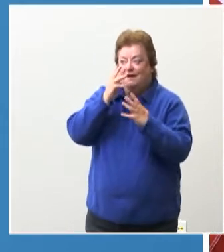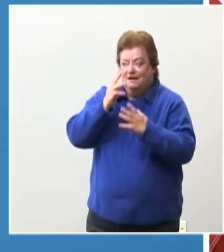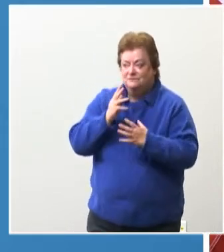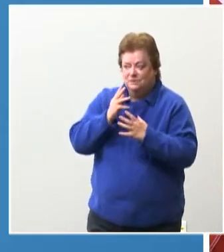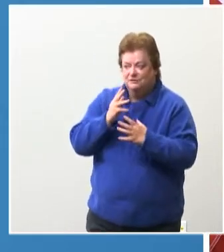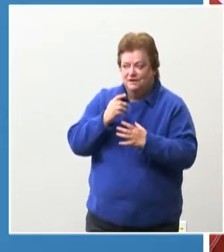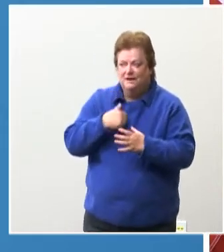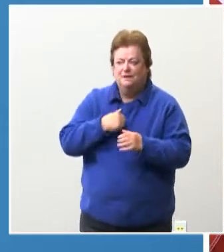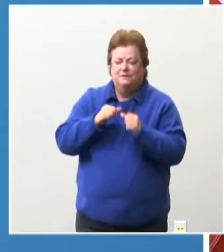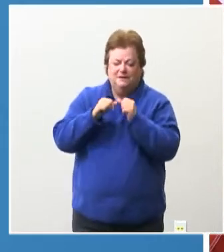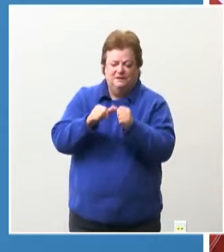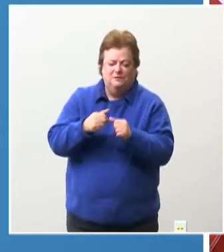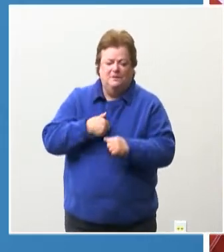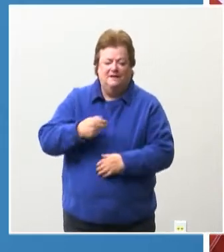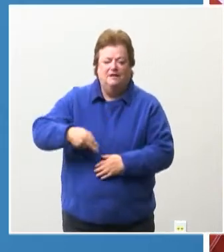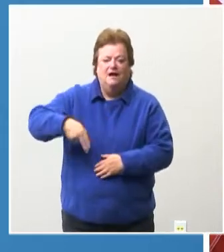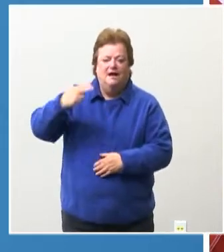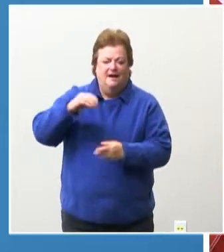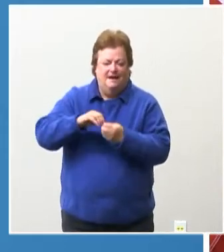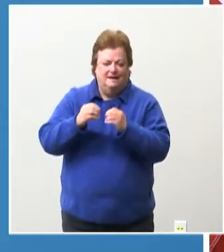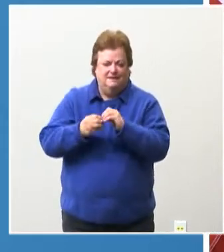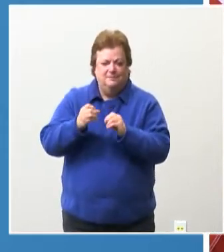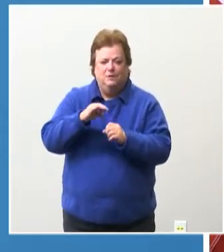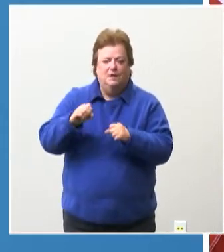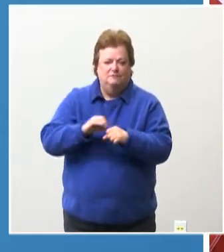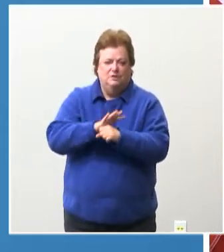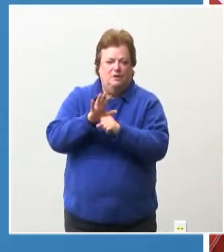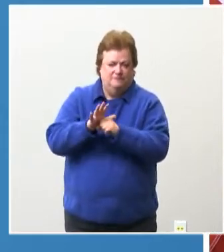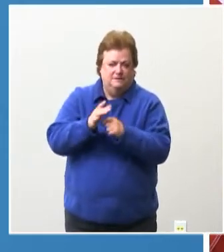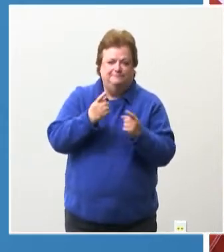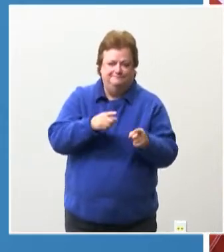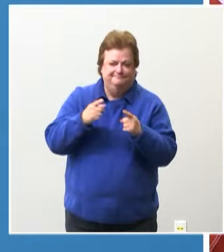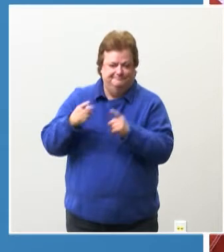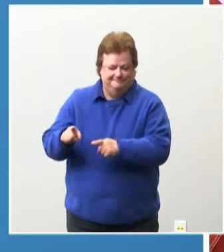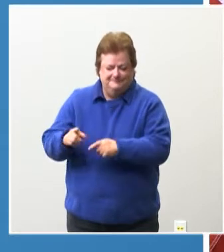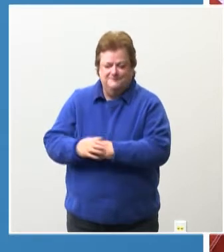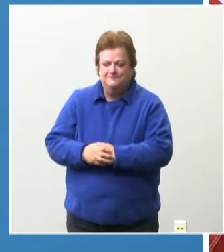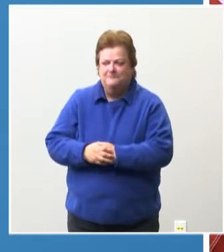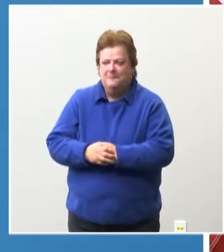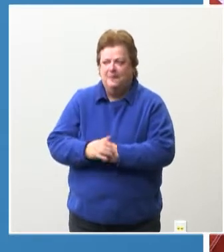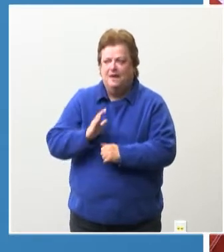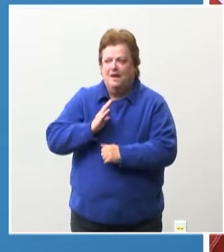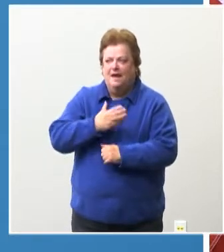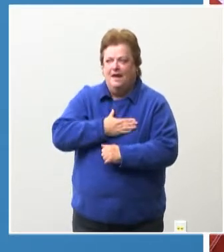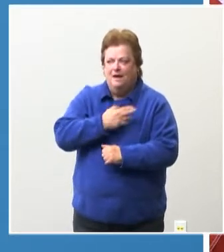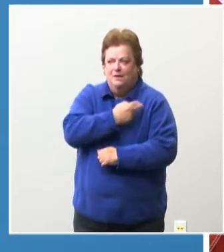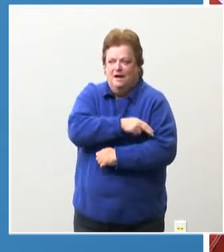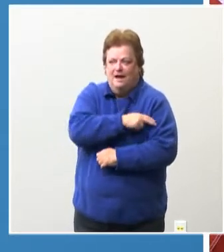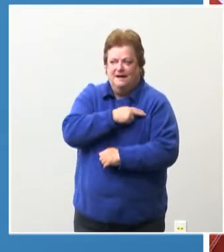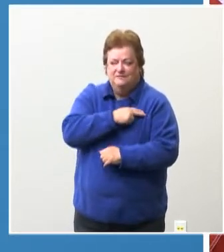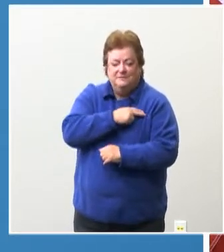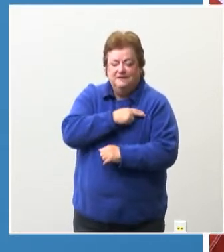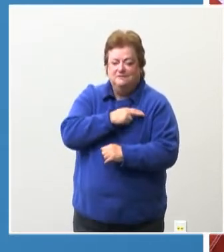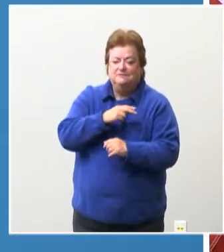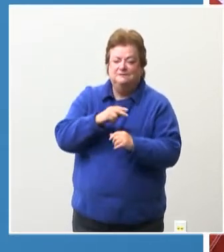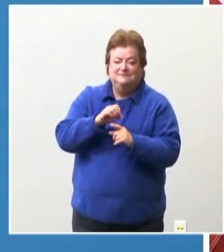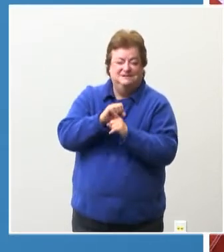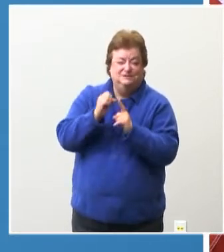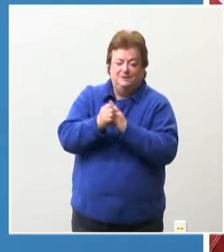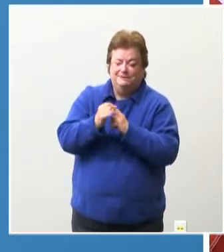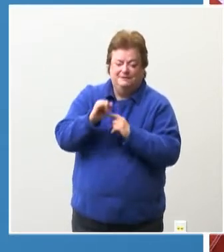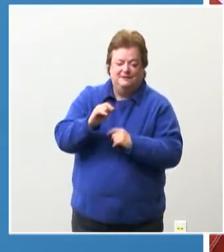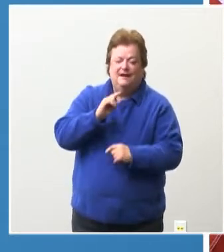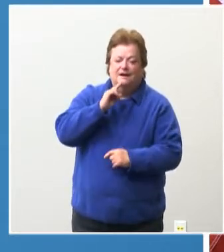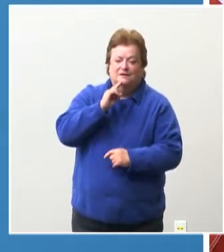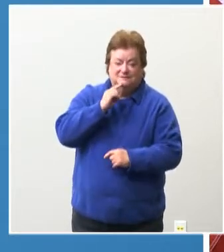Unfortunately, we continue to have a high number of COVID-19 cases, and our hospital situation is critical. The